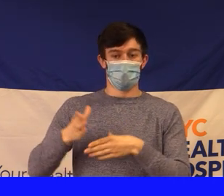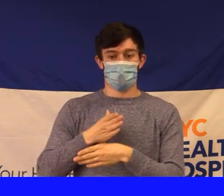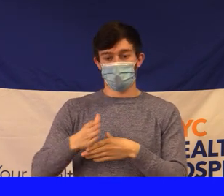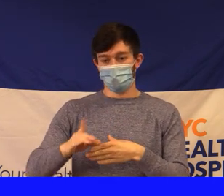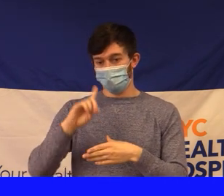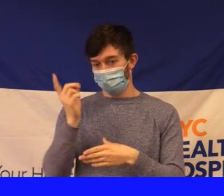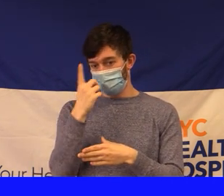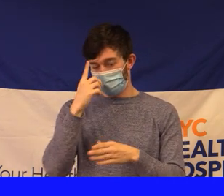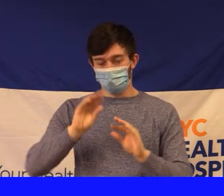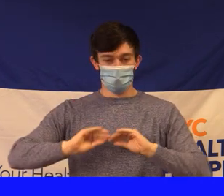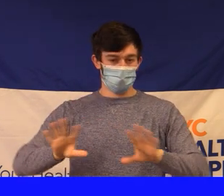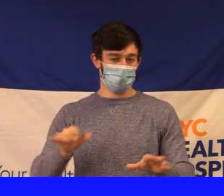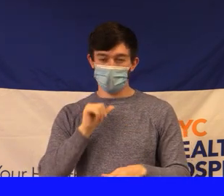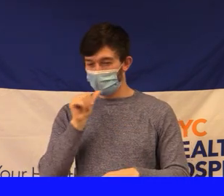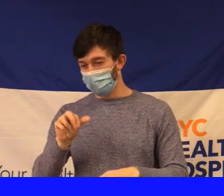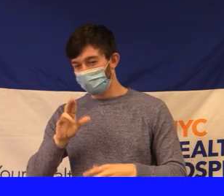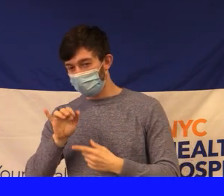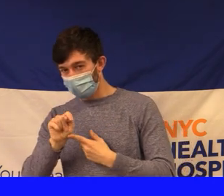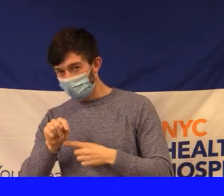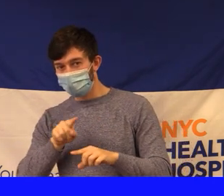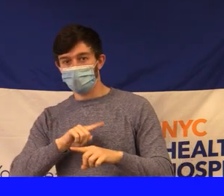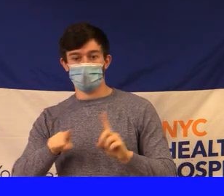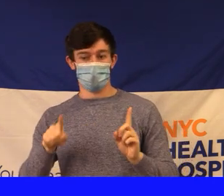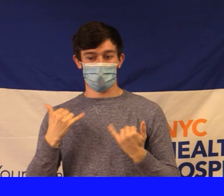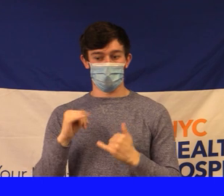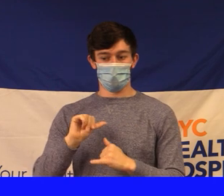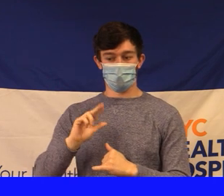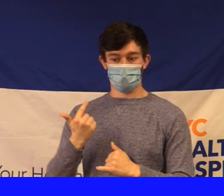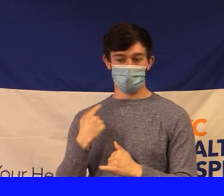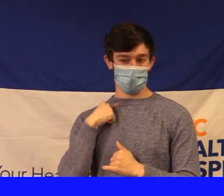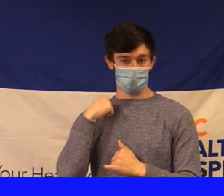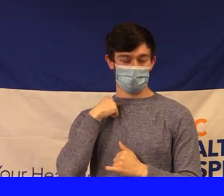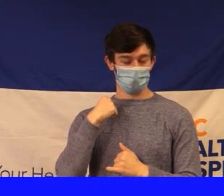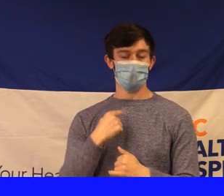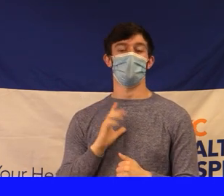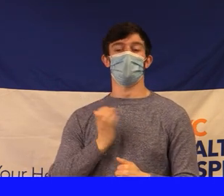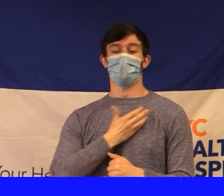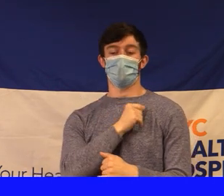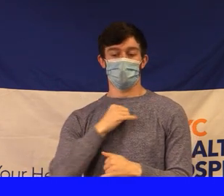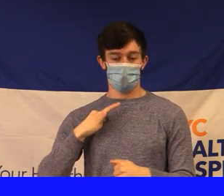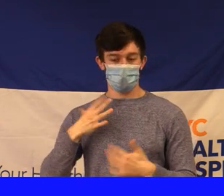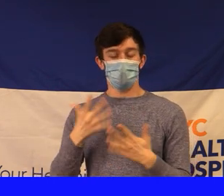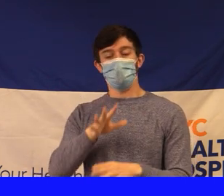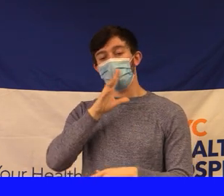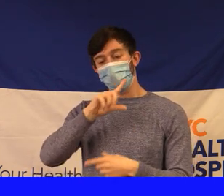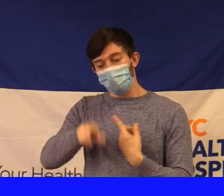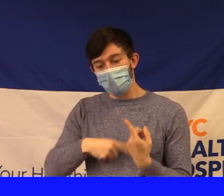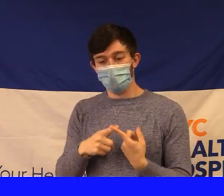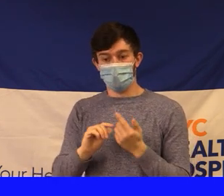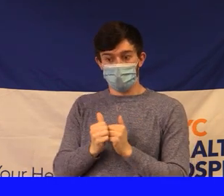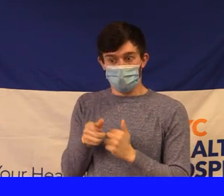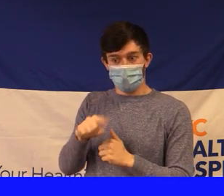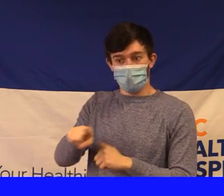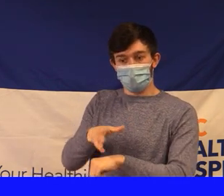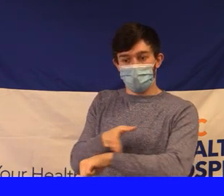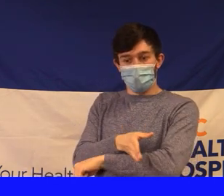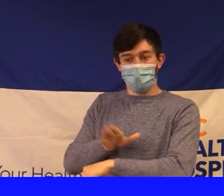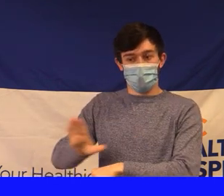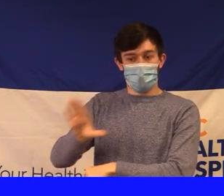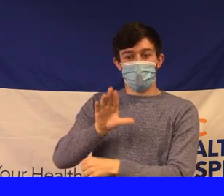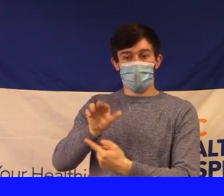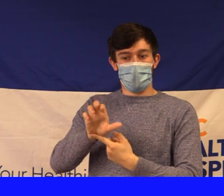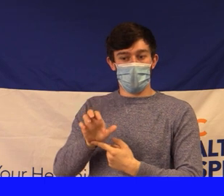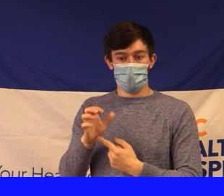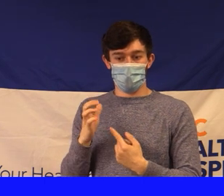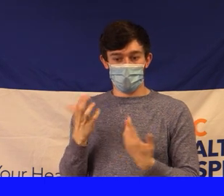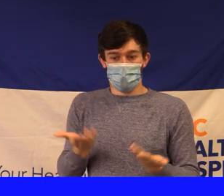a retreat, but a report out this August, where staff really talked about what they're doing to improve the care they provide to our patients here at